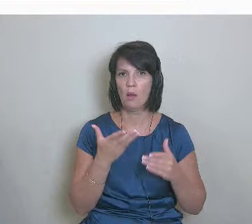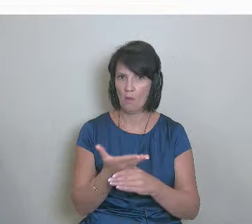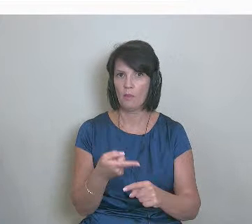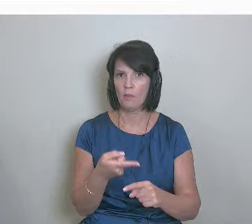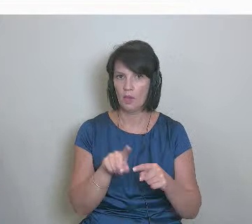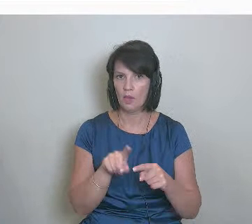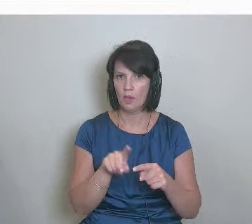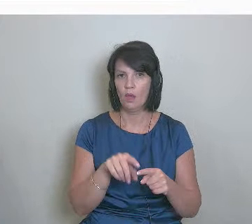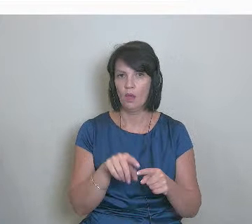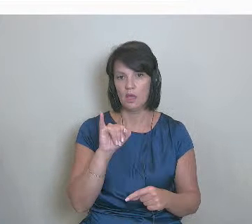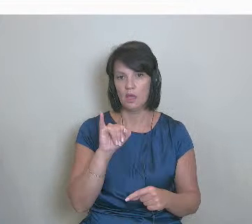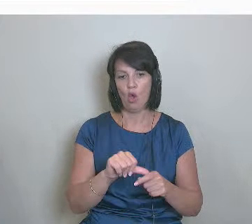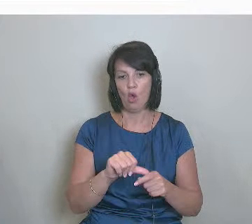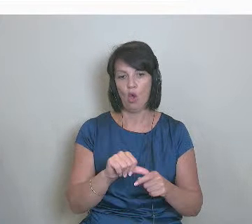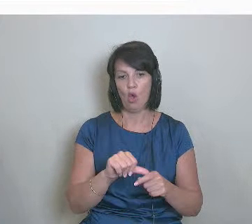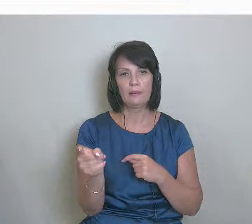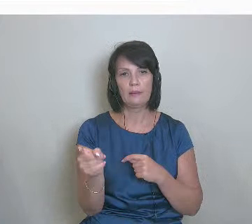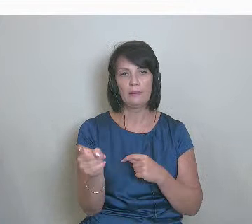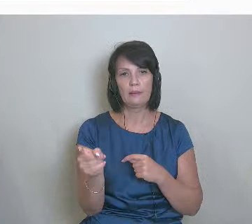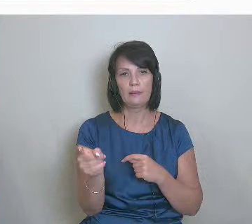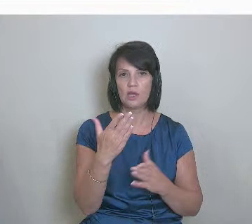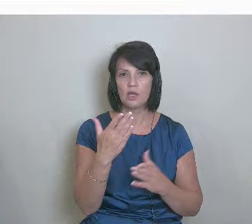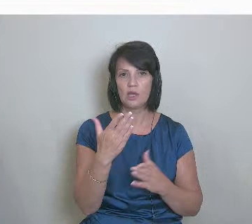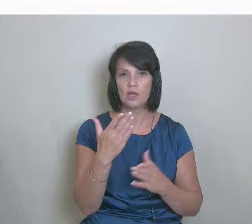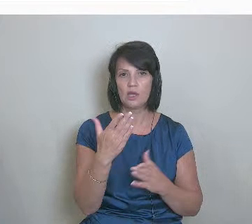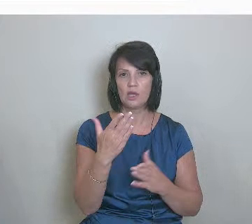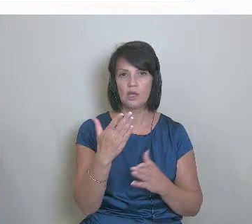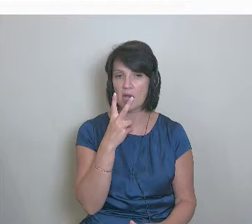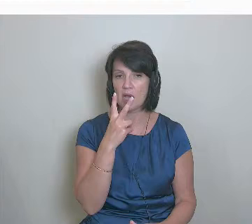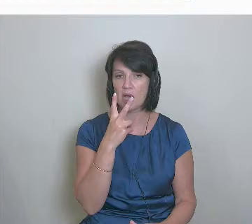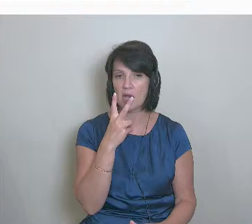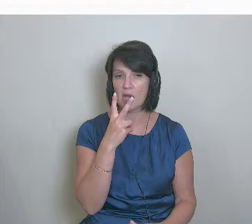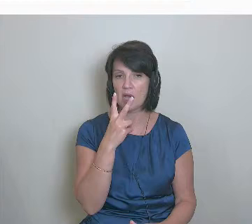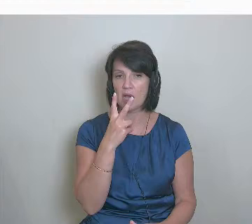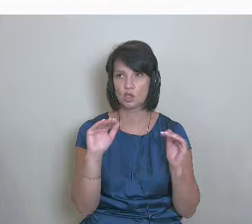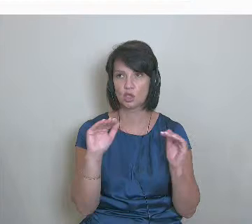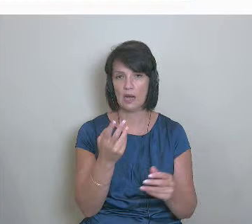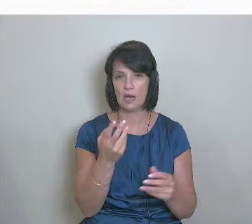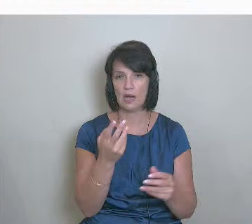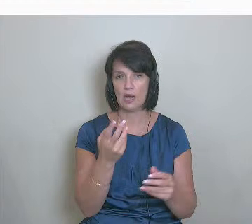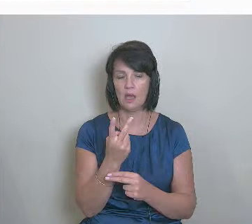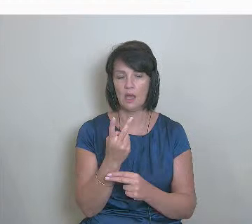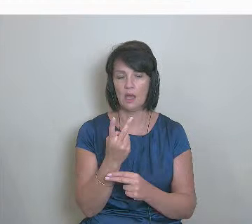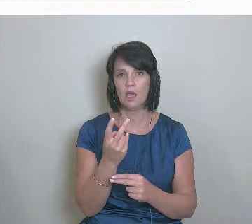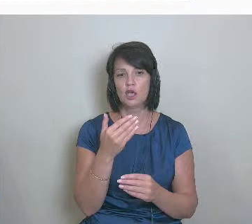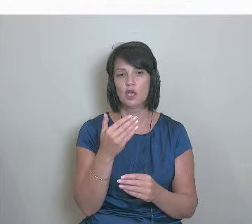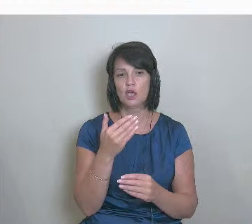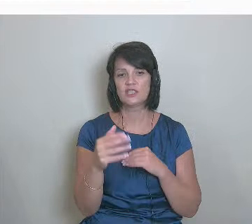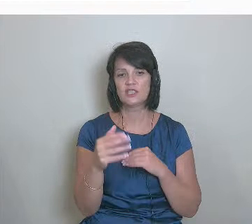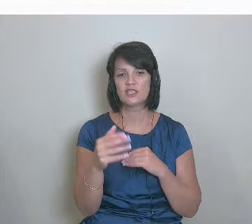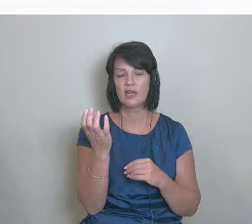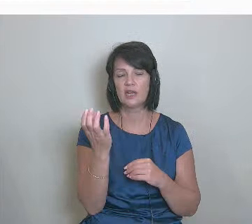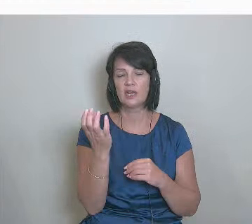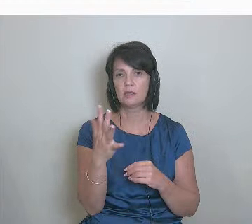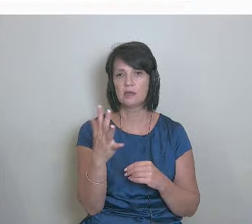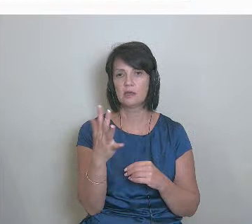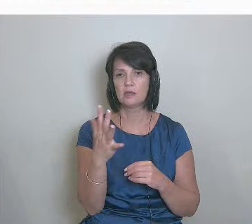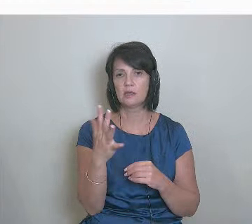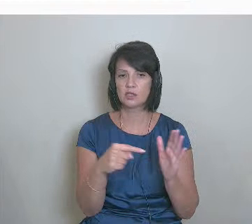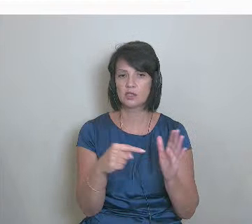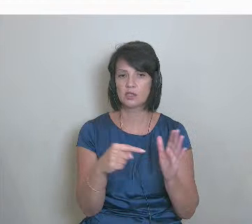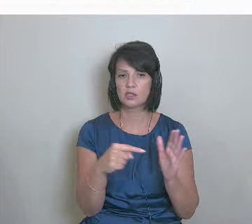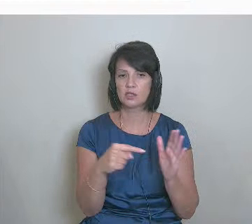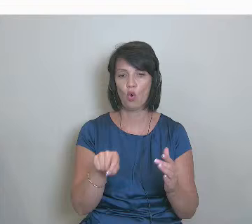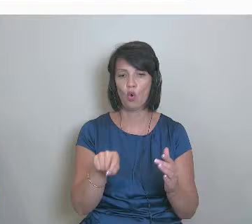local government authorities have to create, accessibility to the places of voting. And here on this slide, part 3